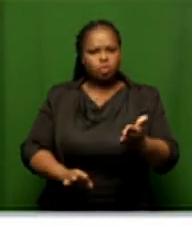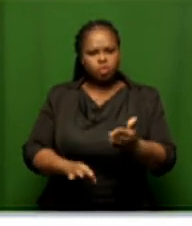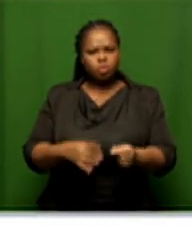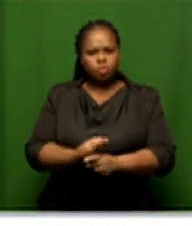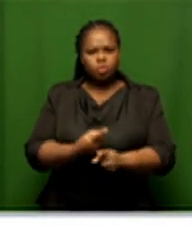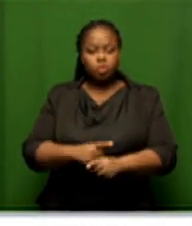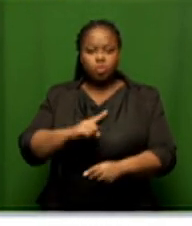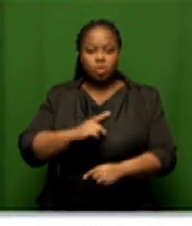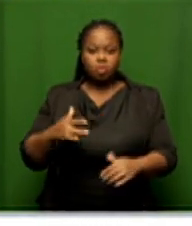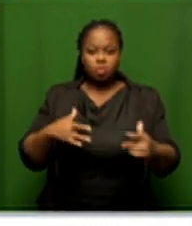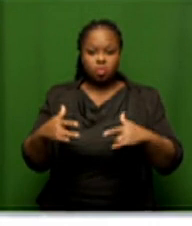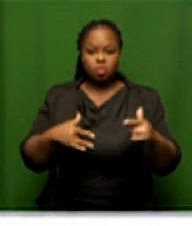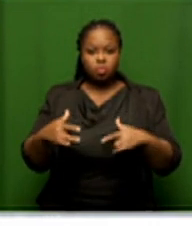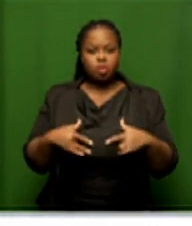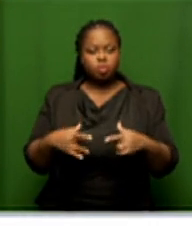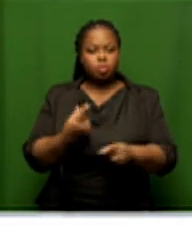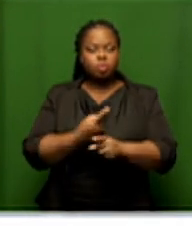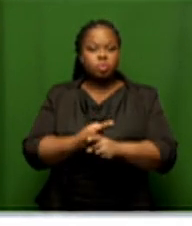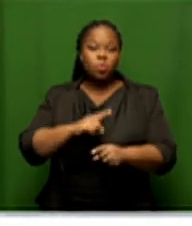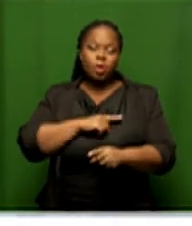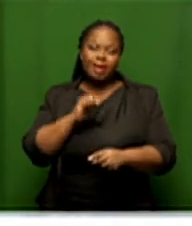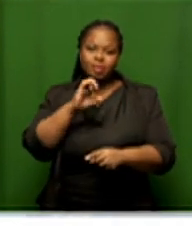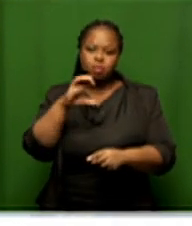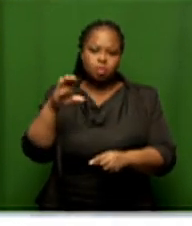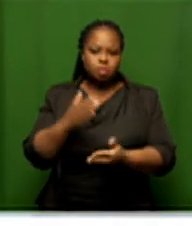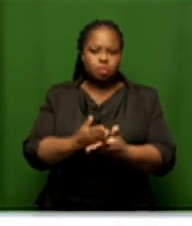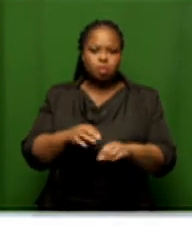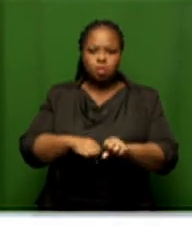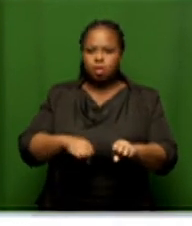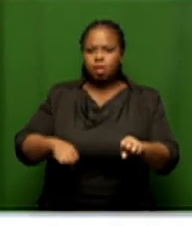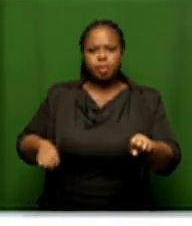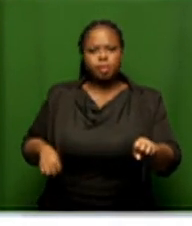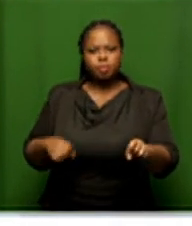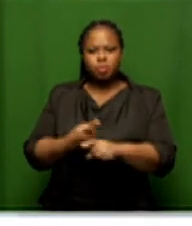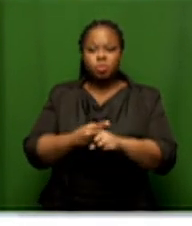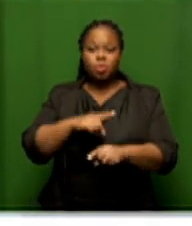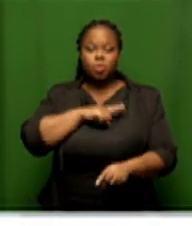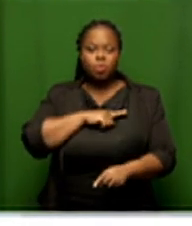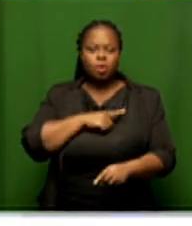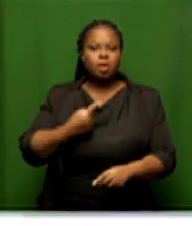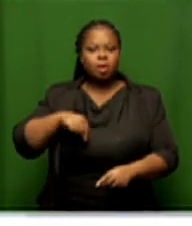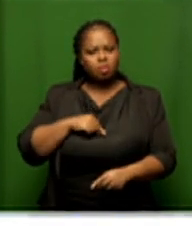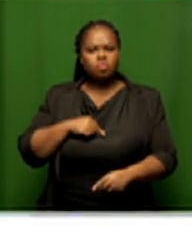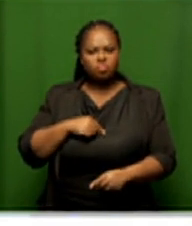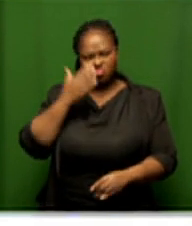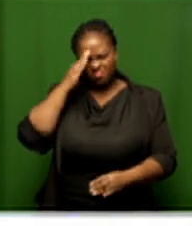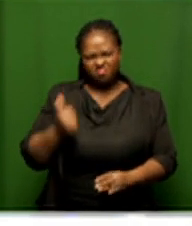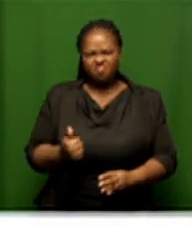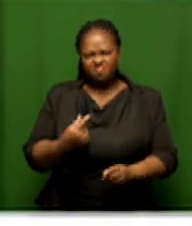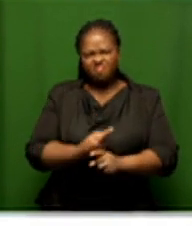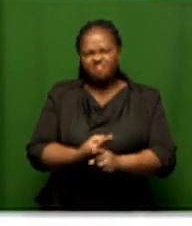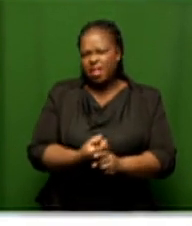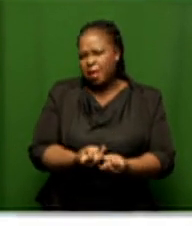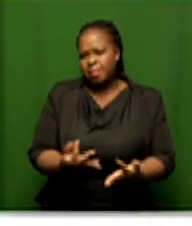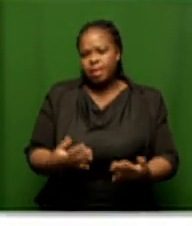some concerns that the IEC officials, because of those delays, were going to be unable to get to all the